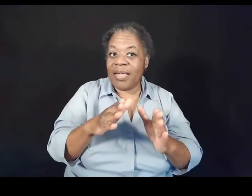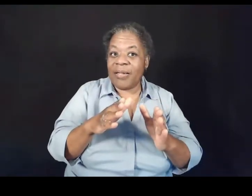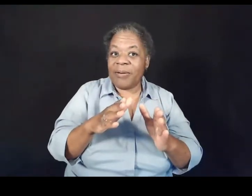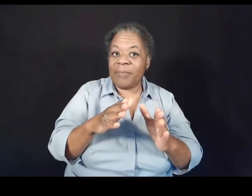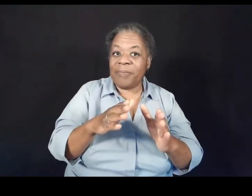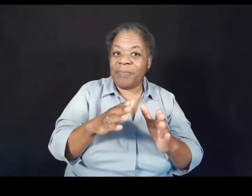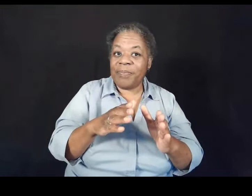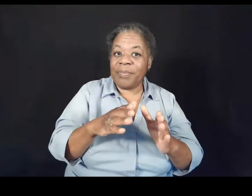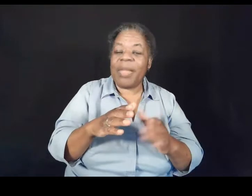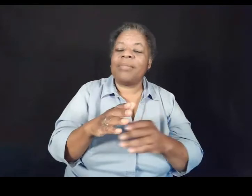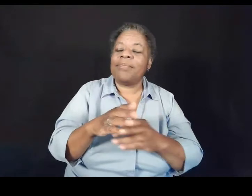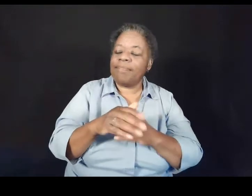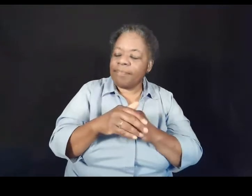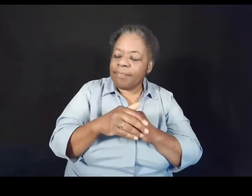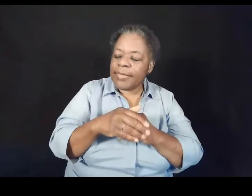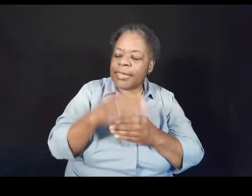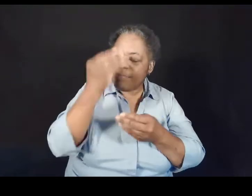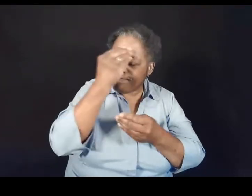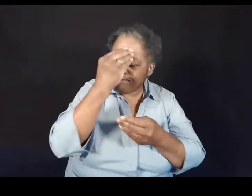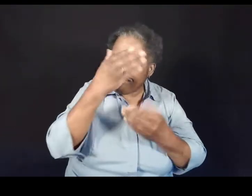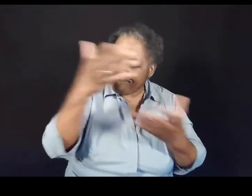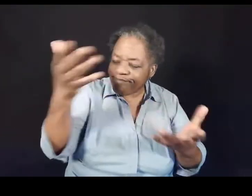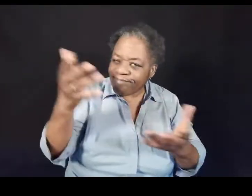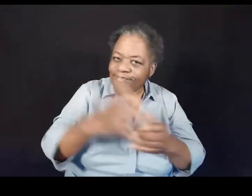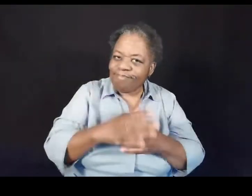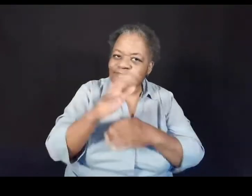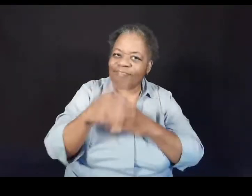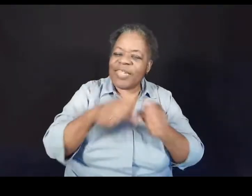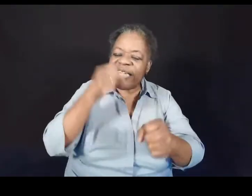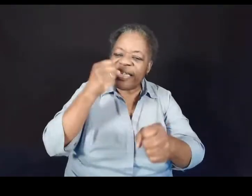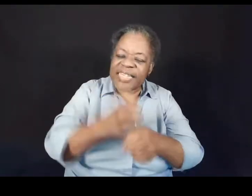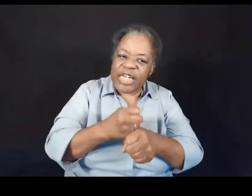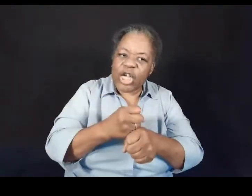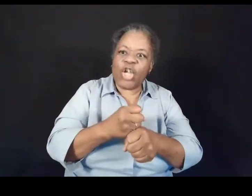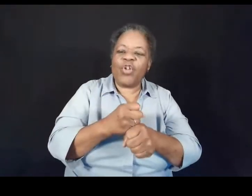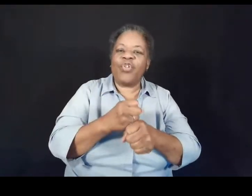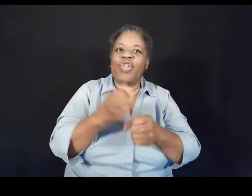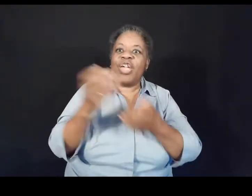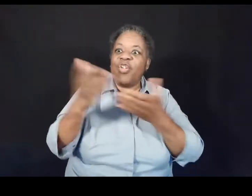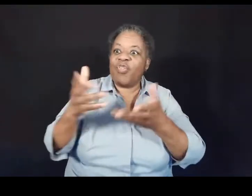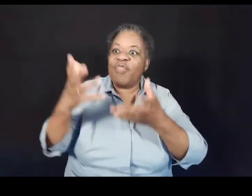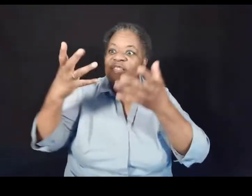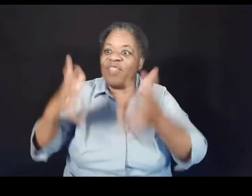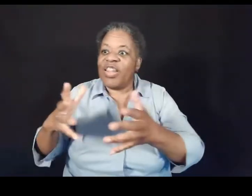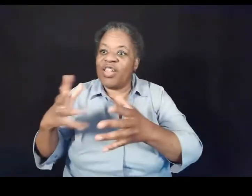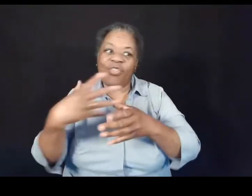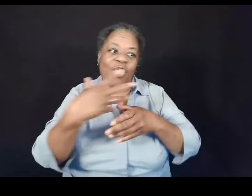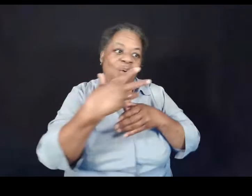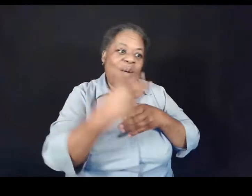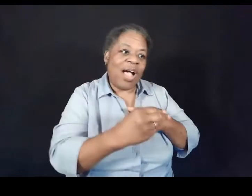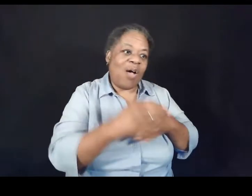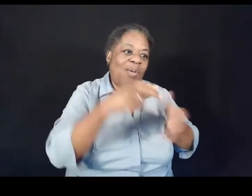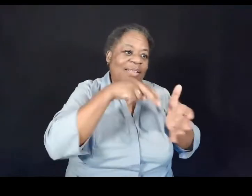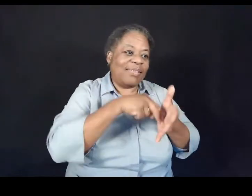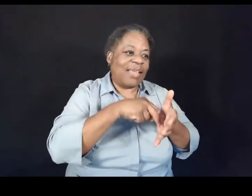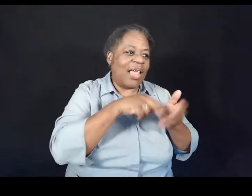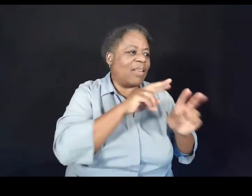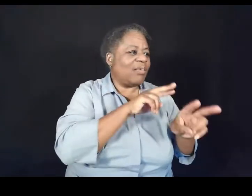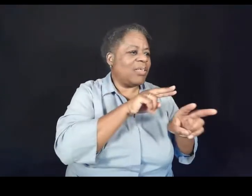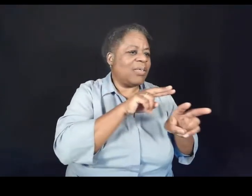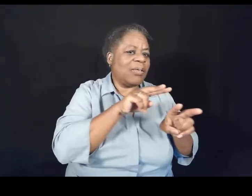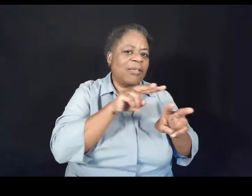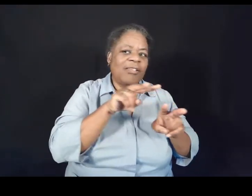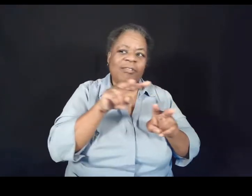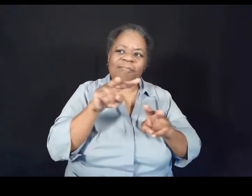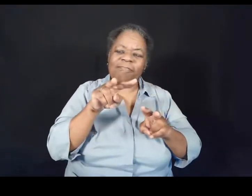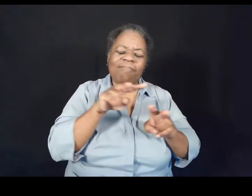But I can tell you from years of being in the lobby after services, people tend to drift toward and